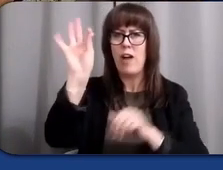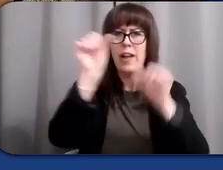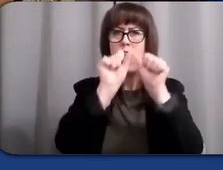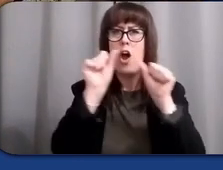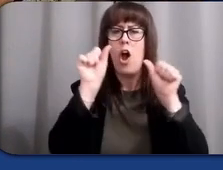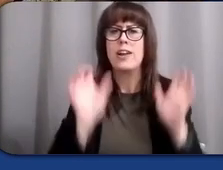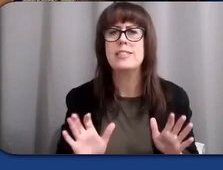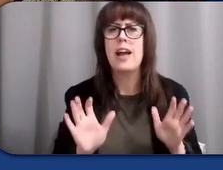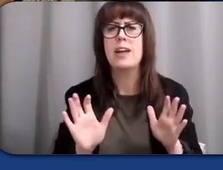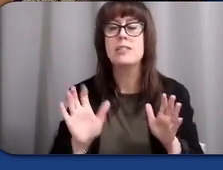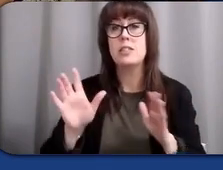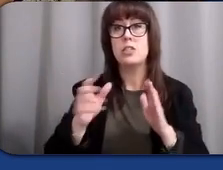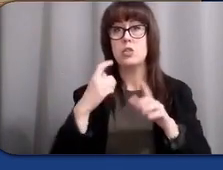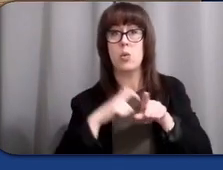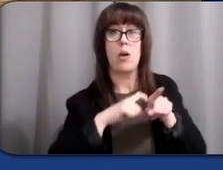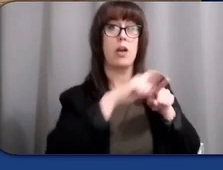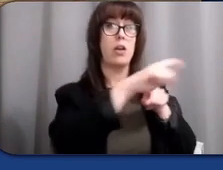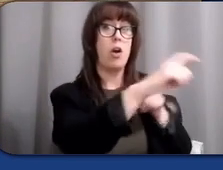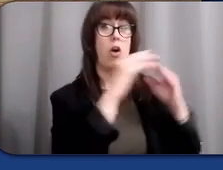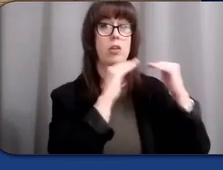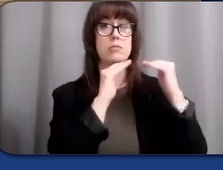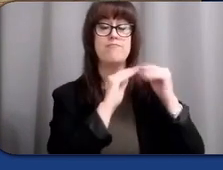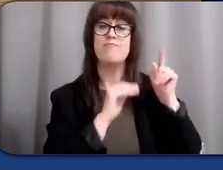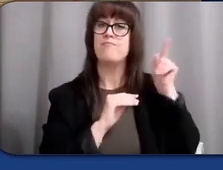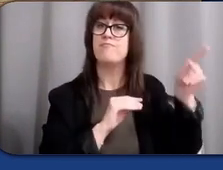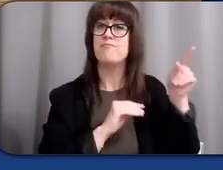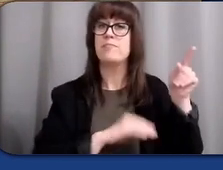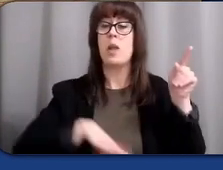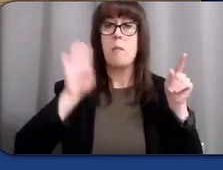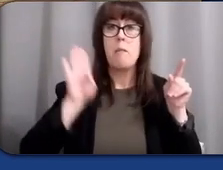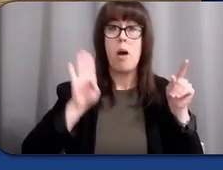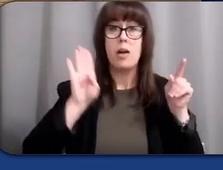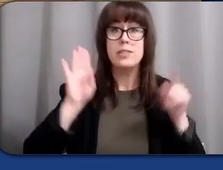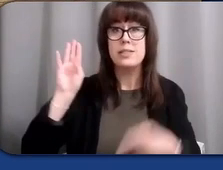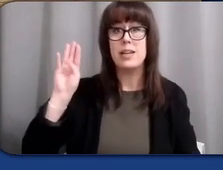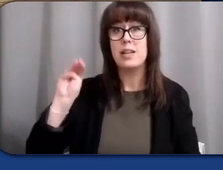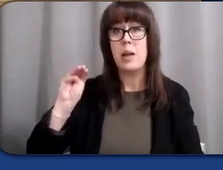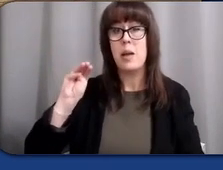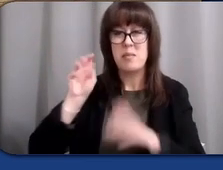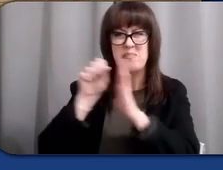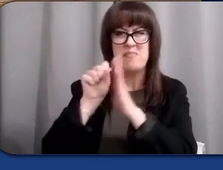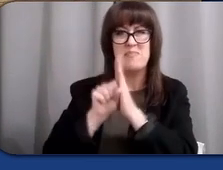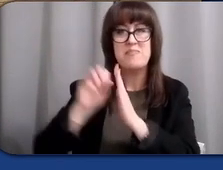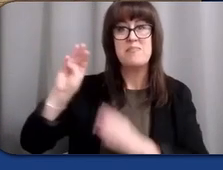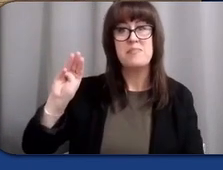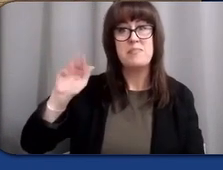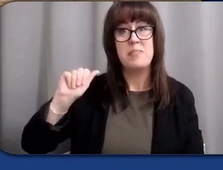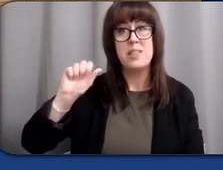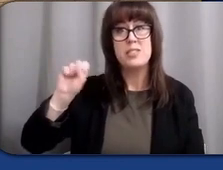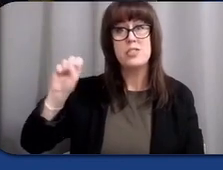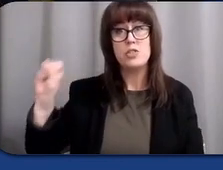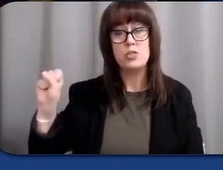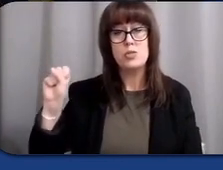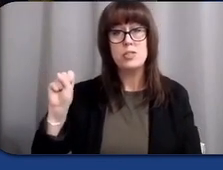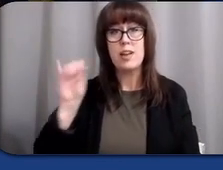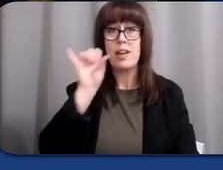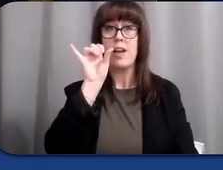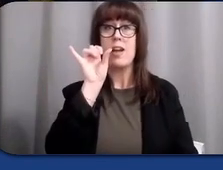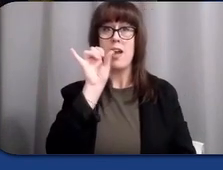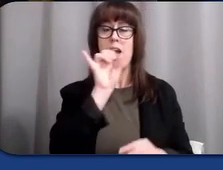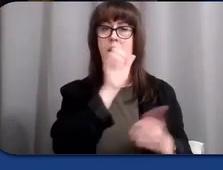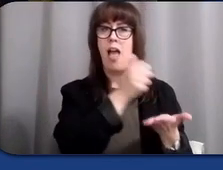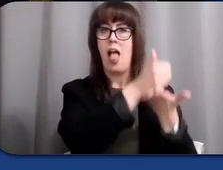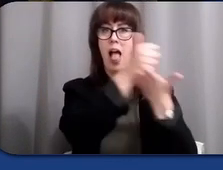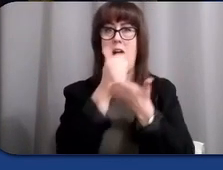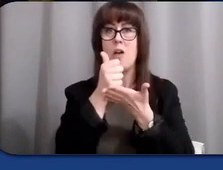at Mass Design Group up in Boston, Massachusetts, and he put me in touch with an architect in